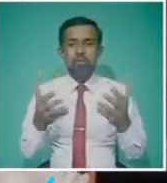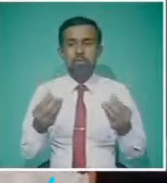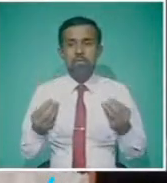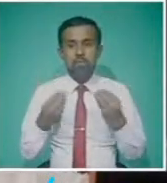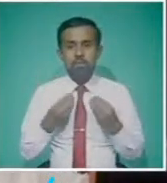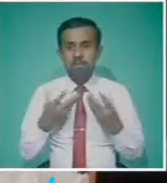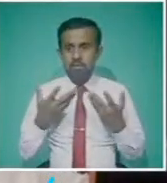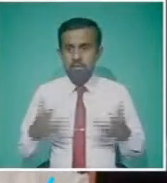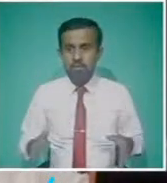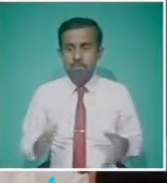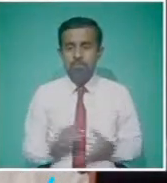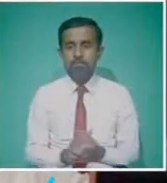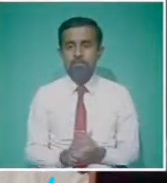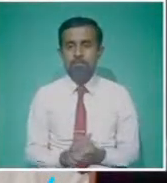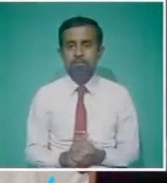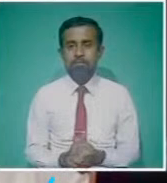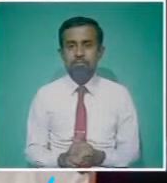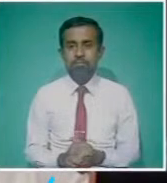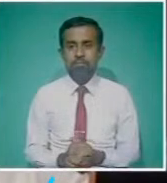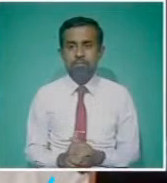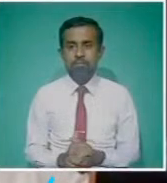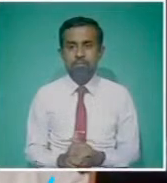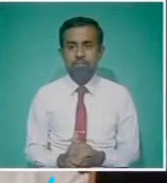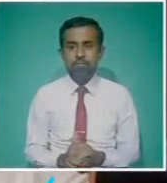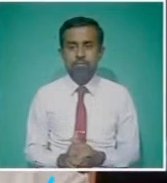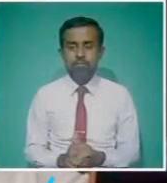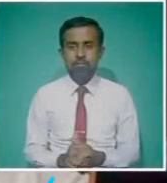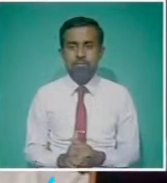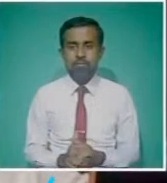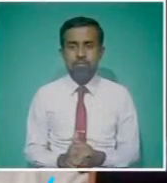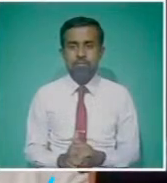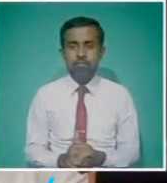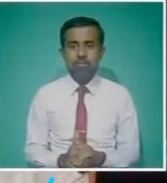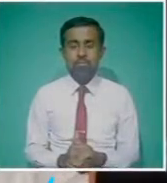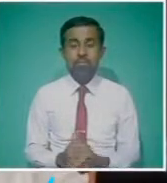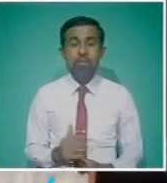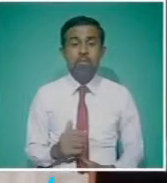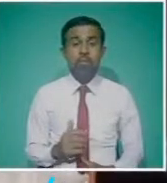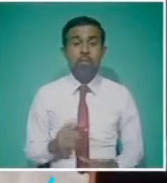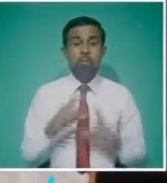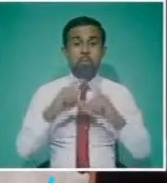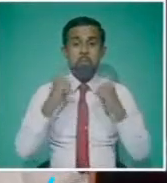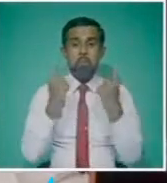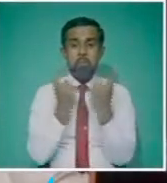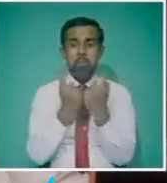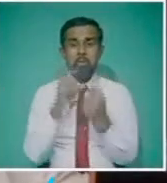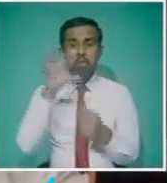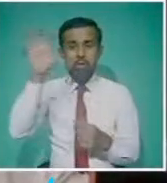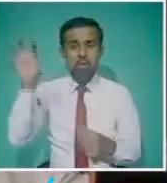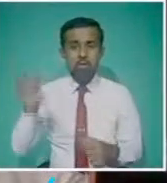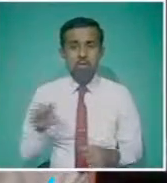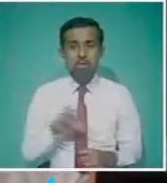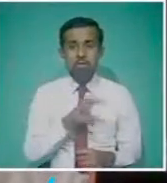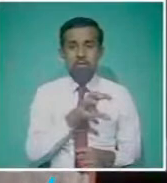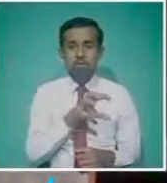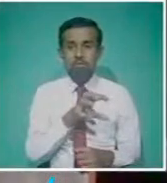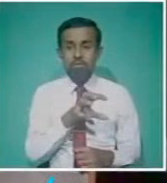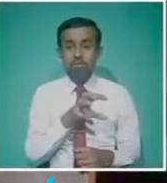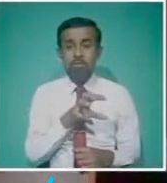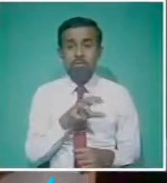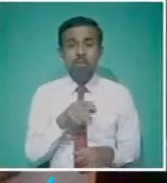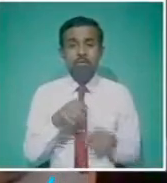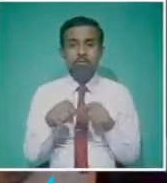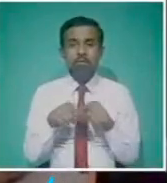rest. This Commonwealth of Nations saw some of the most